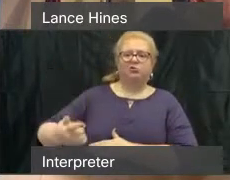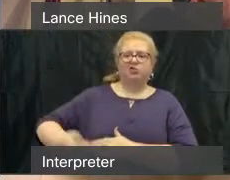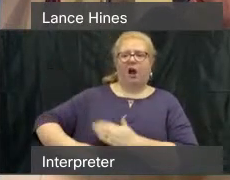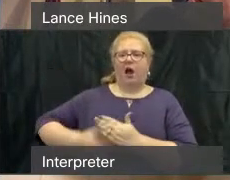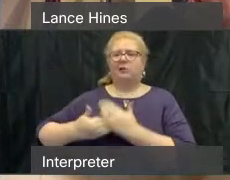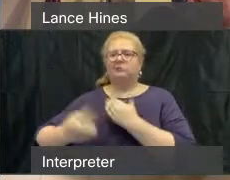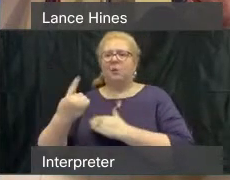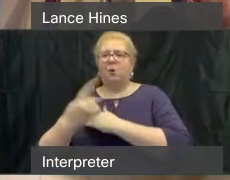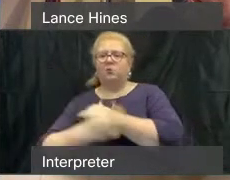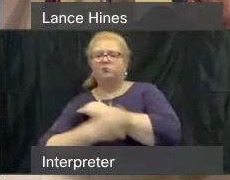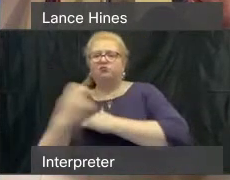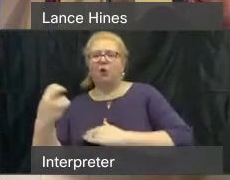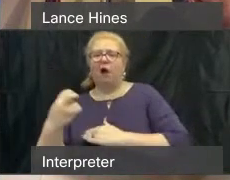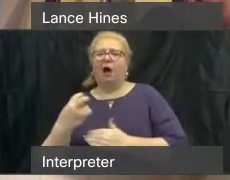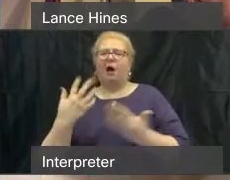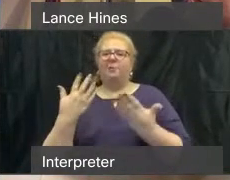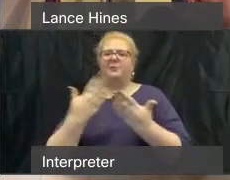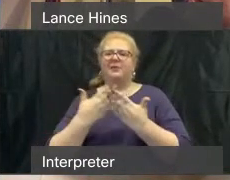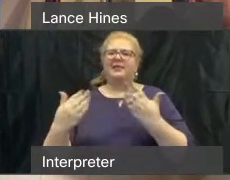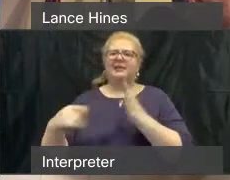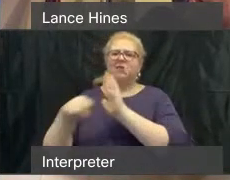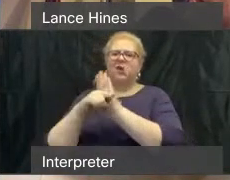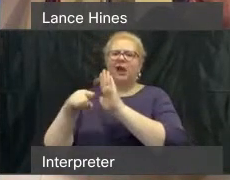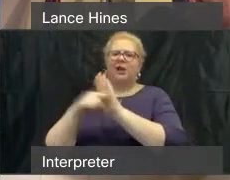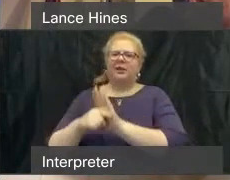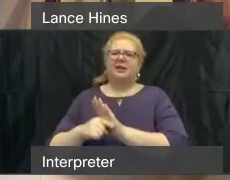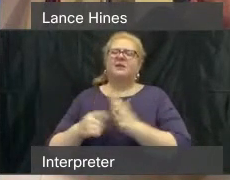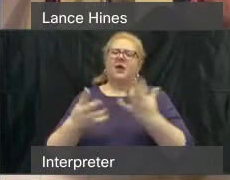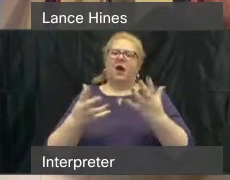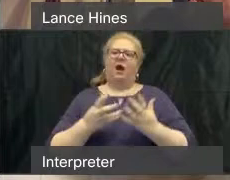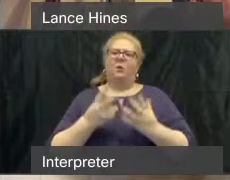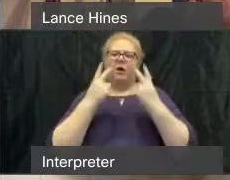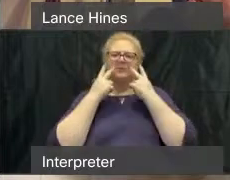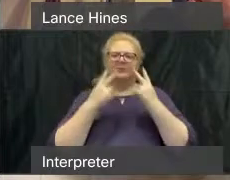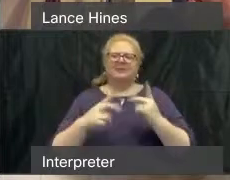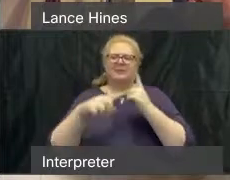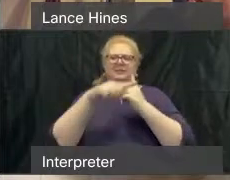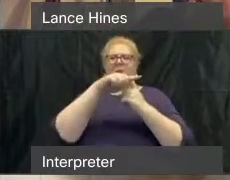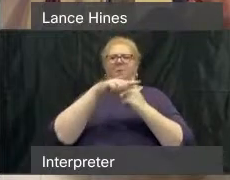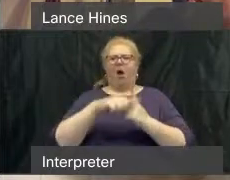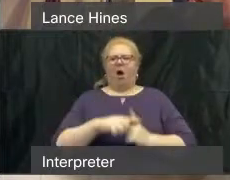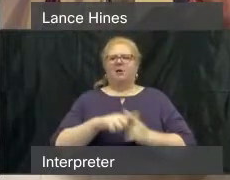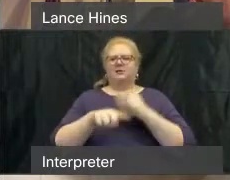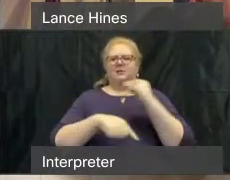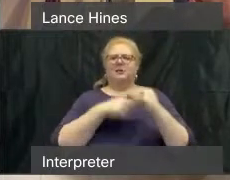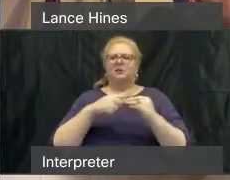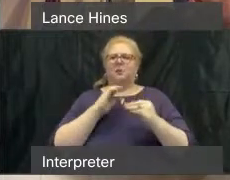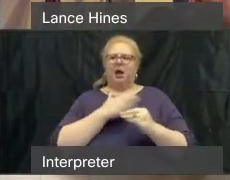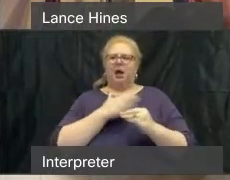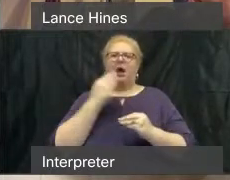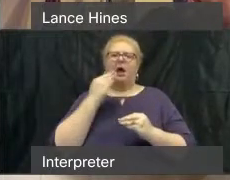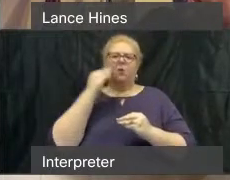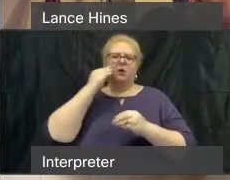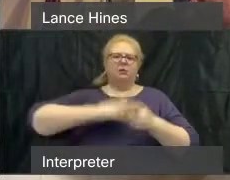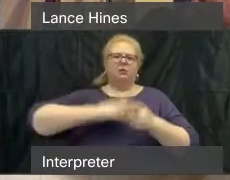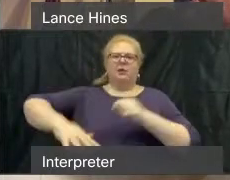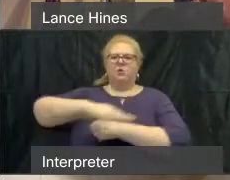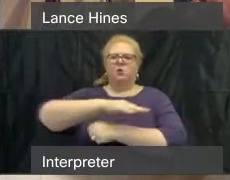kind of stuff. So this is something very positive. Single-family residential homes are what people want to see,